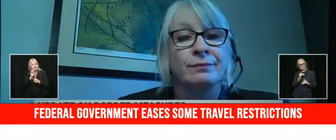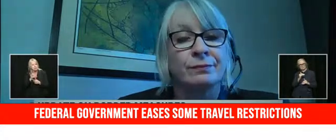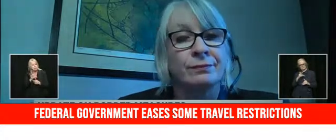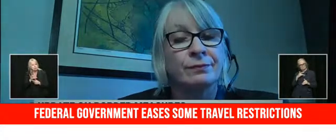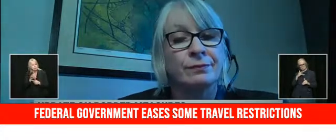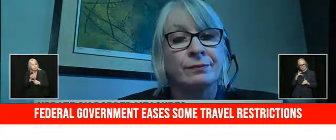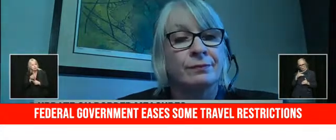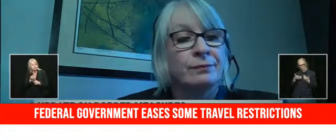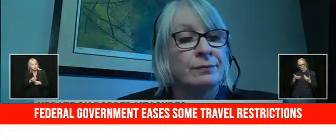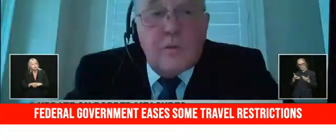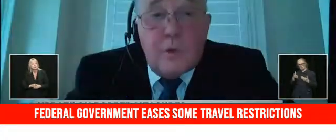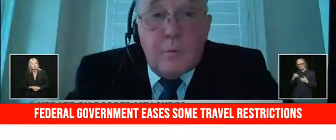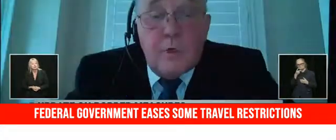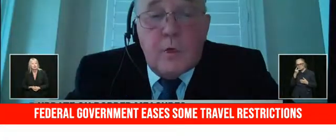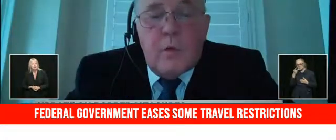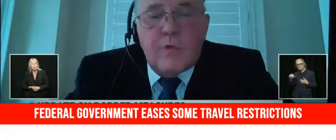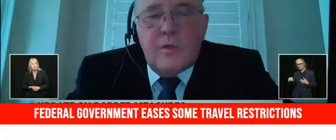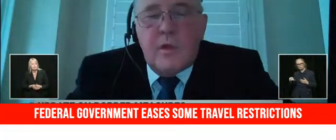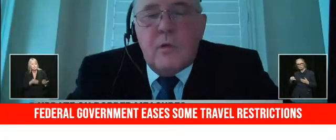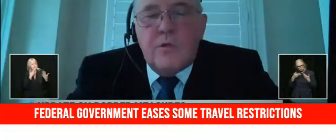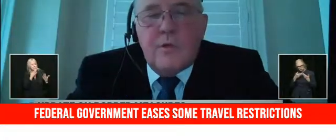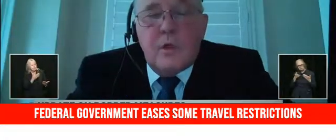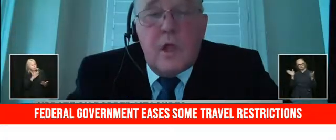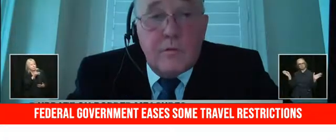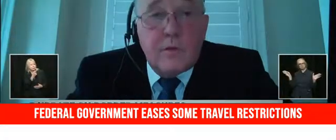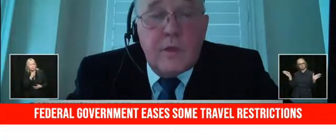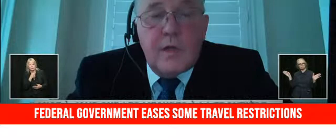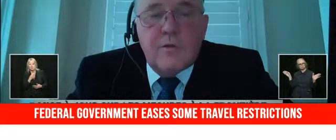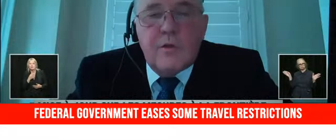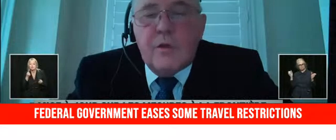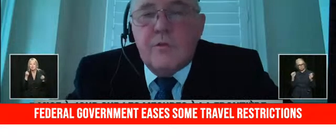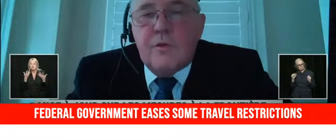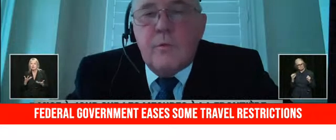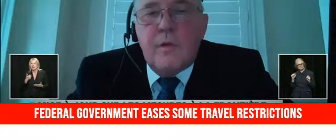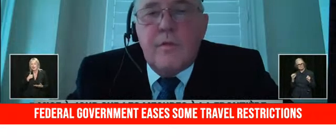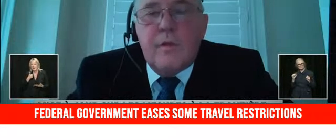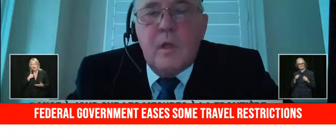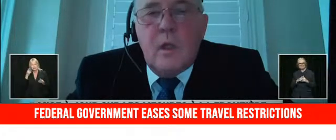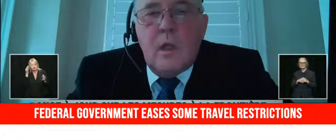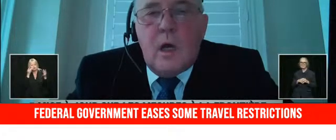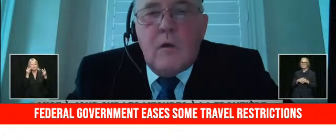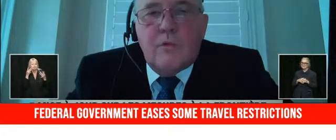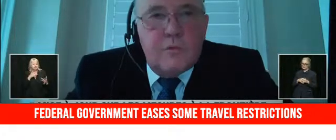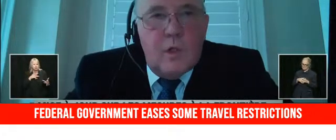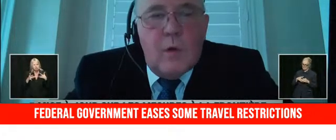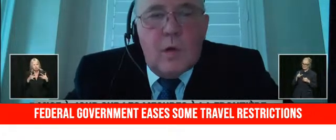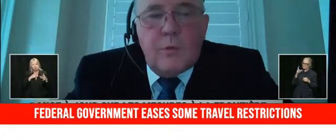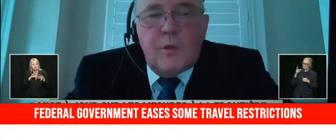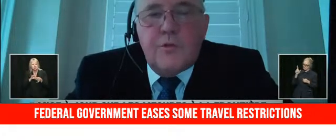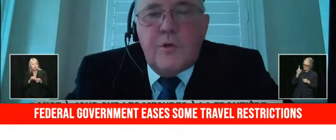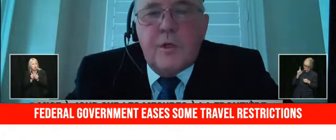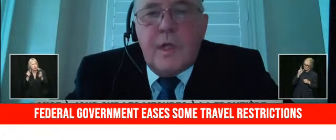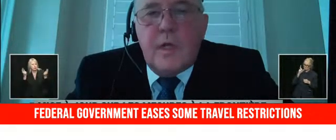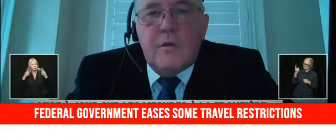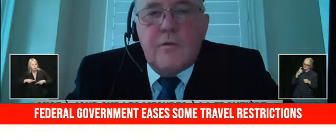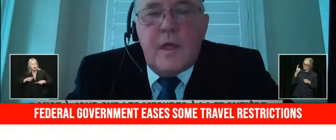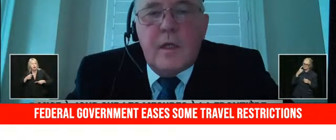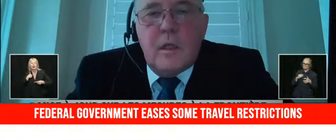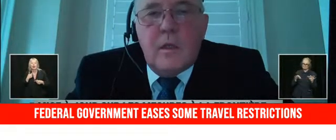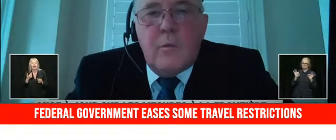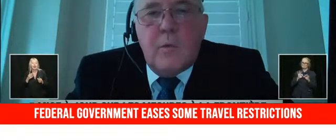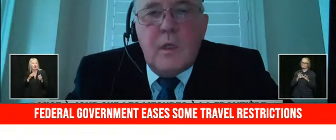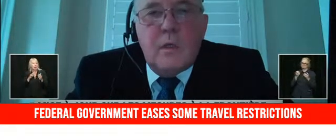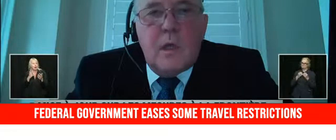Well, thank you for it. I think it's an important question, and a question a lot of Canadians are concerned with. And first of all, I want to reassure Canadians